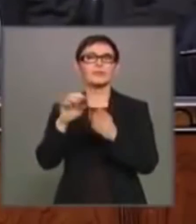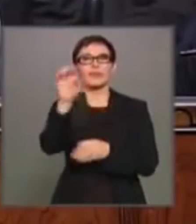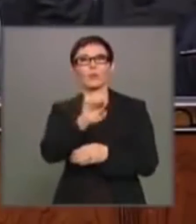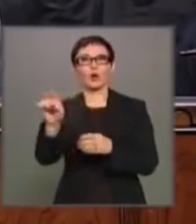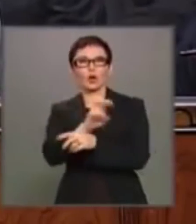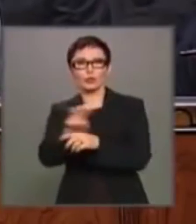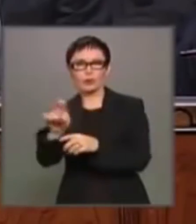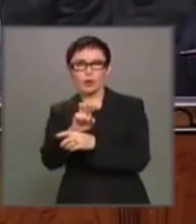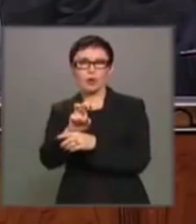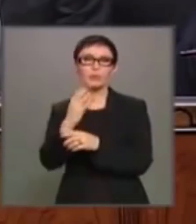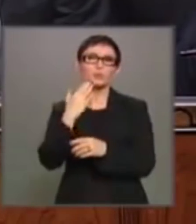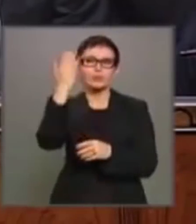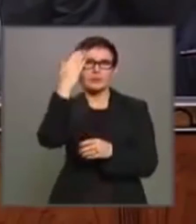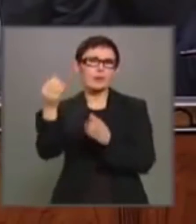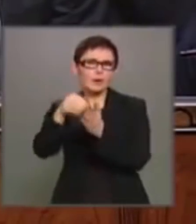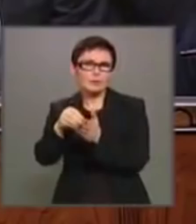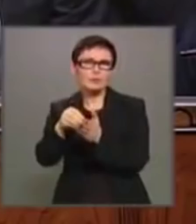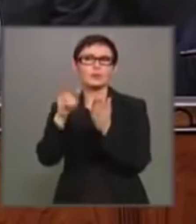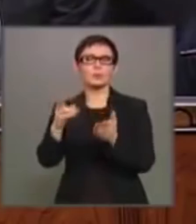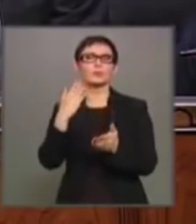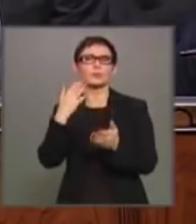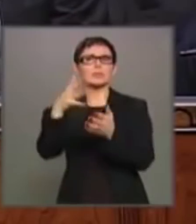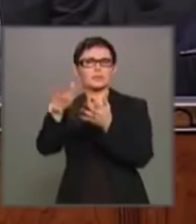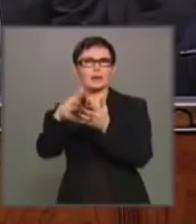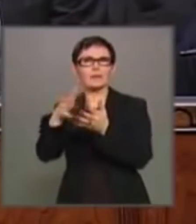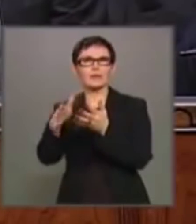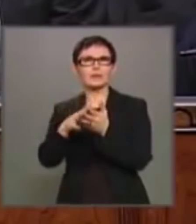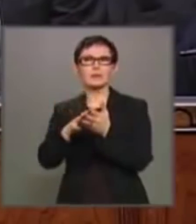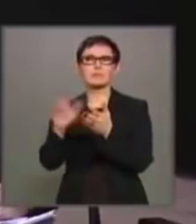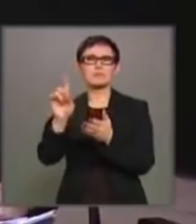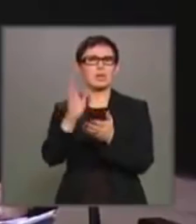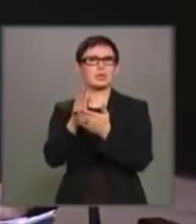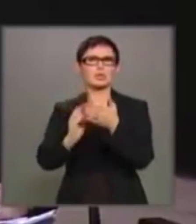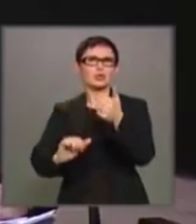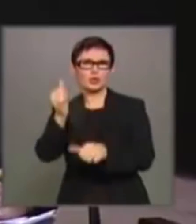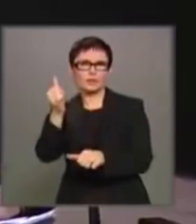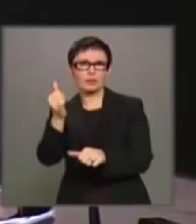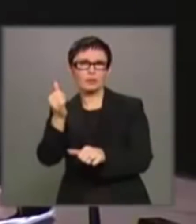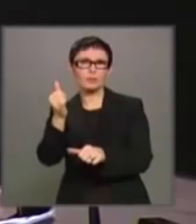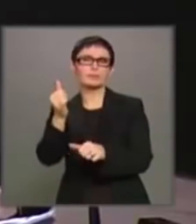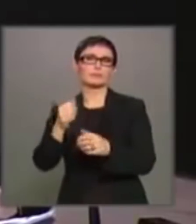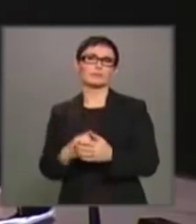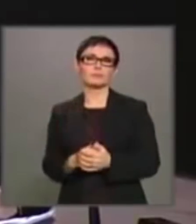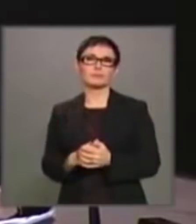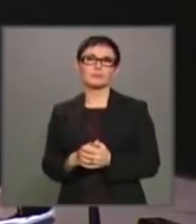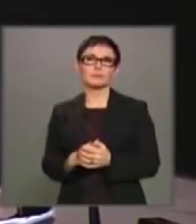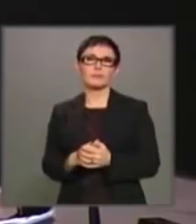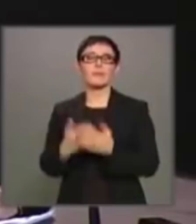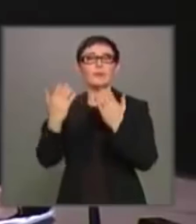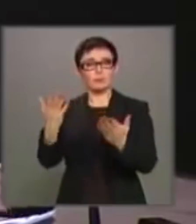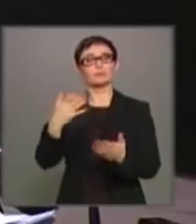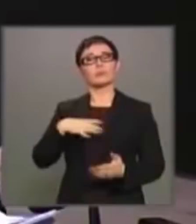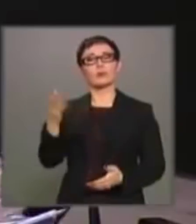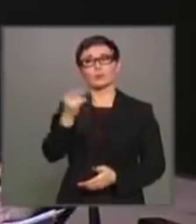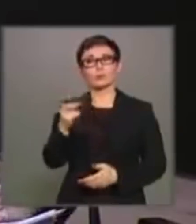centralize functions into fewer locations. So assume that you have a clinic in every small town. Well, they're saying